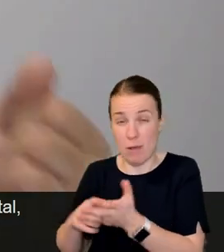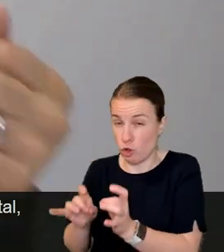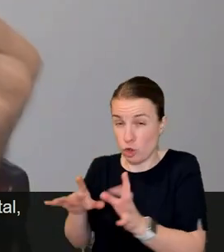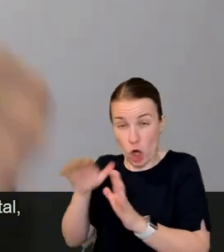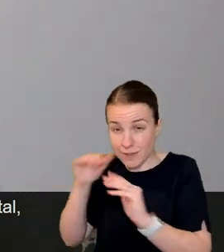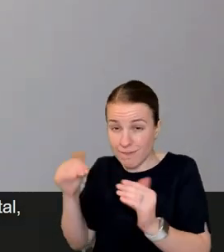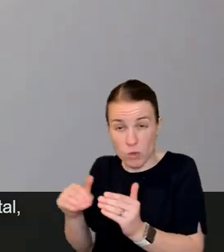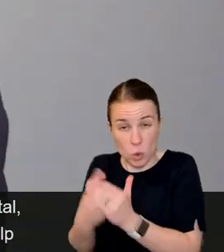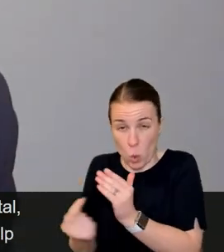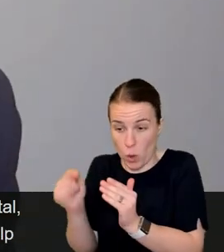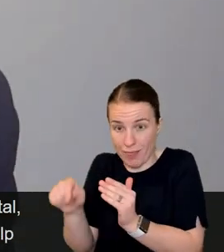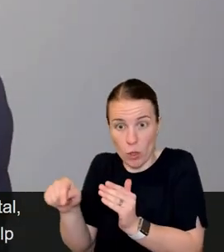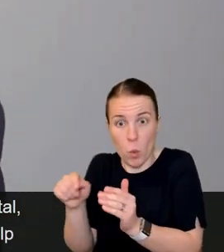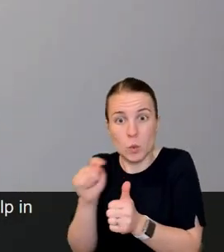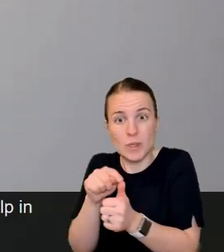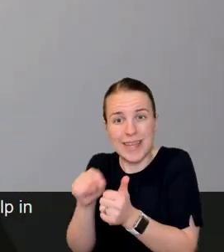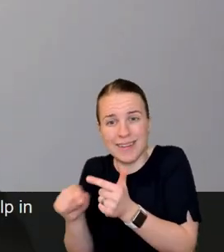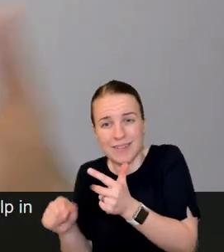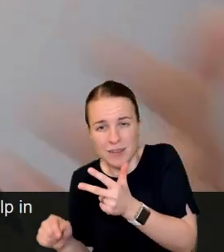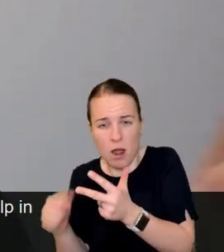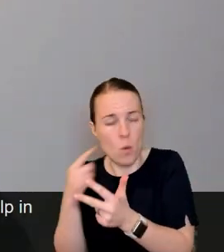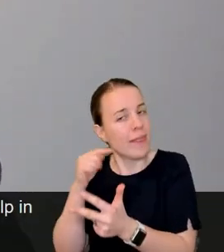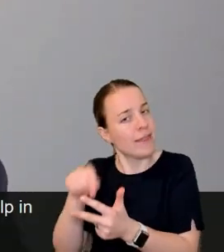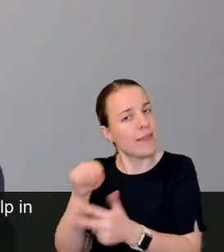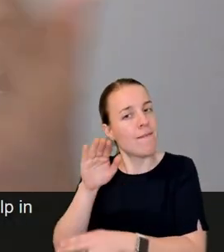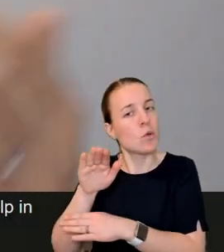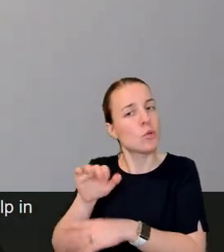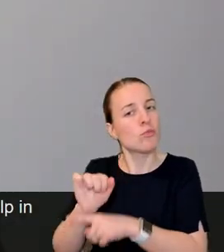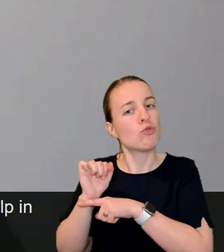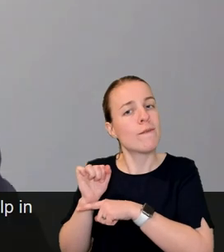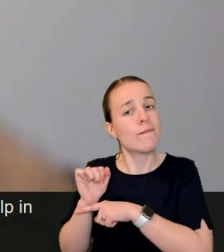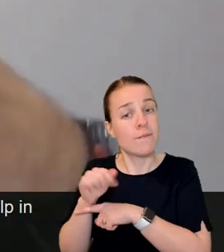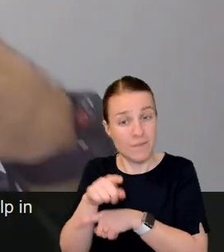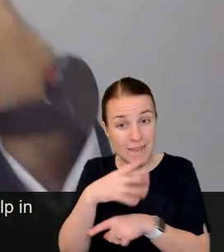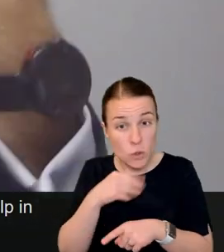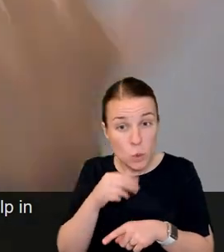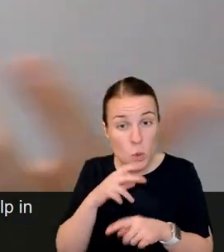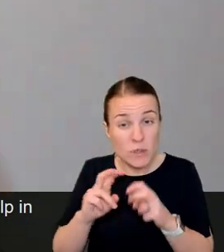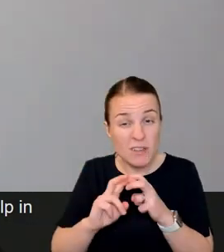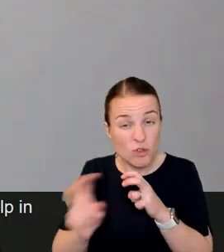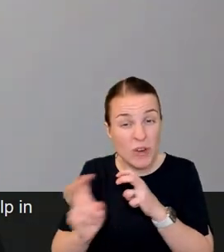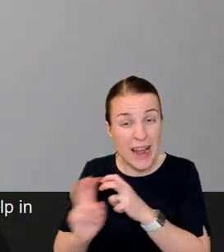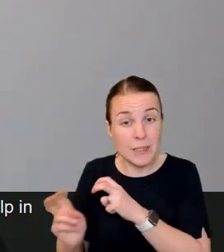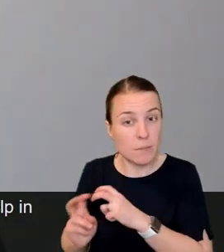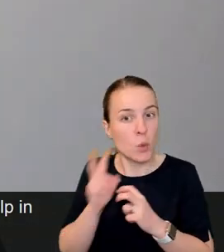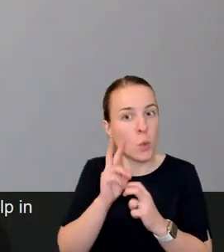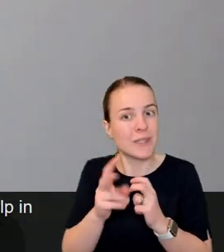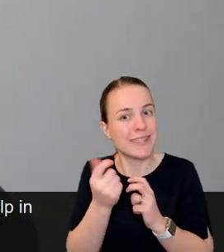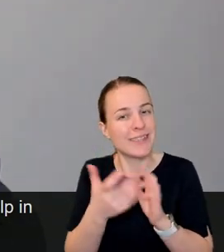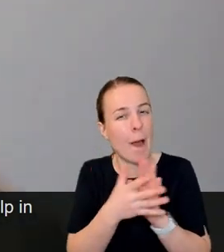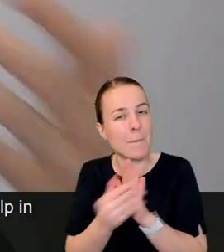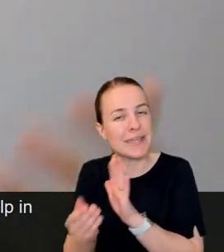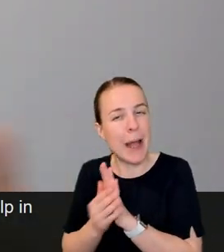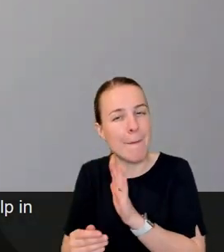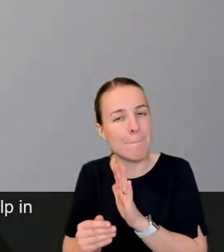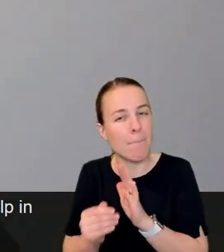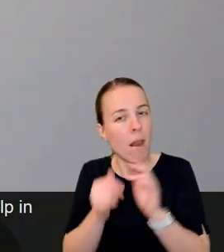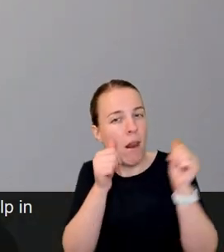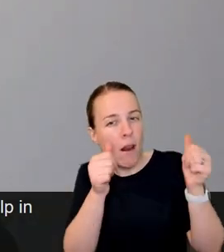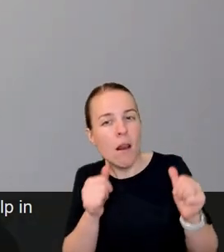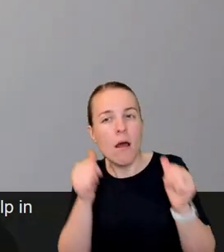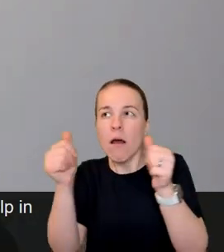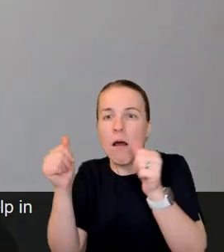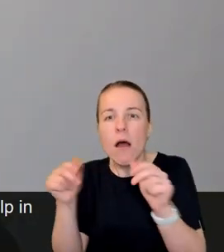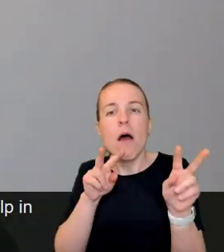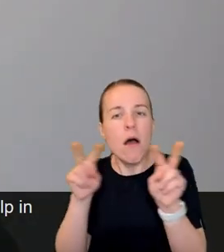sectors, because we think they're future-proof sectors. And if you use public transport, you'll see some examples of Londoners who benefited